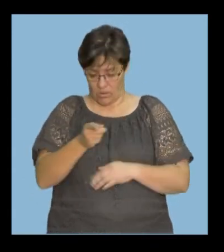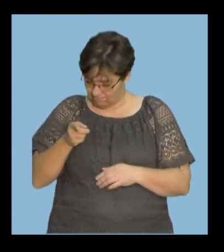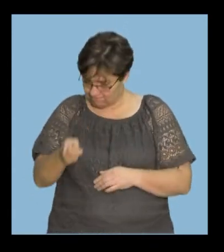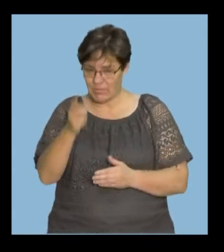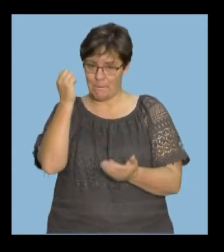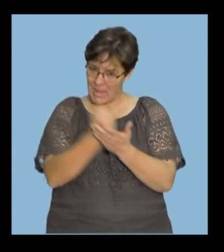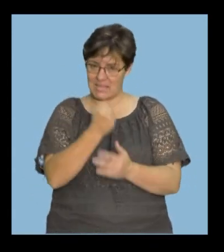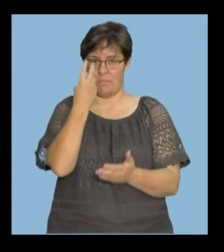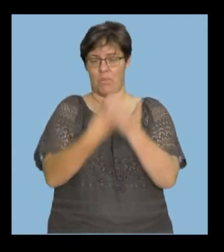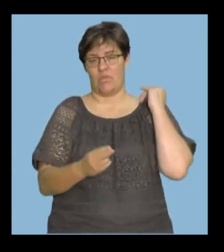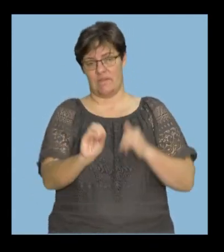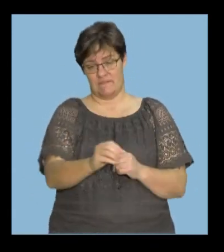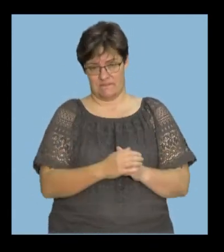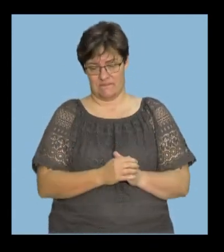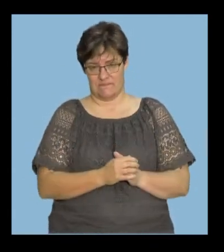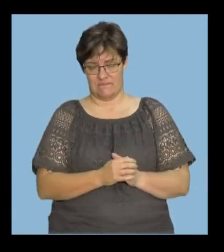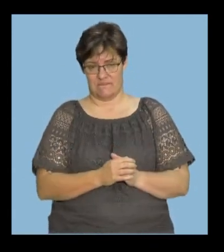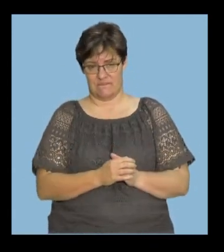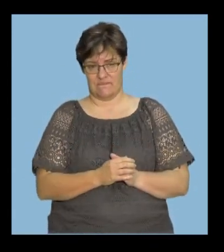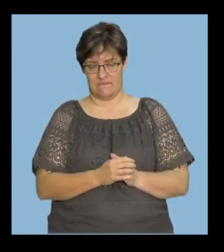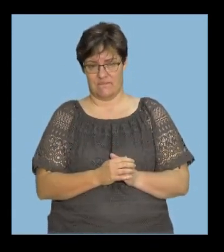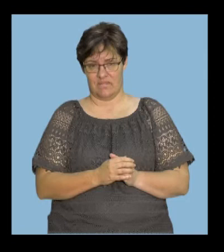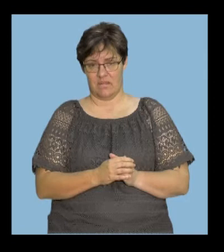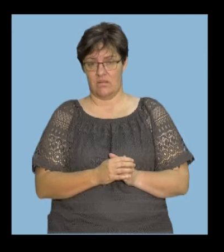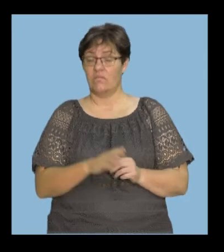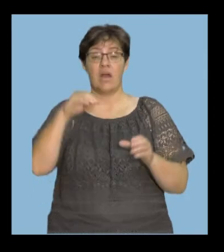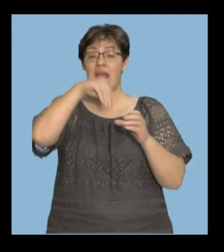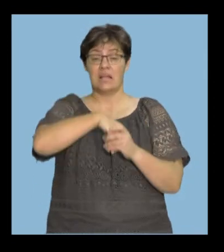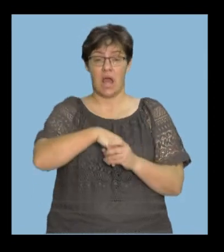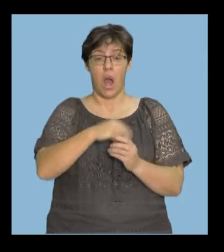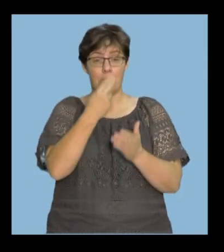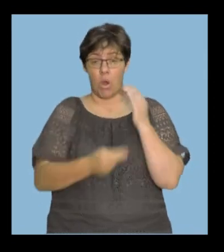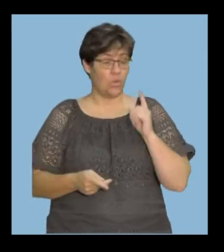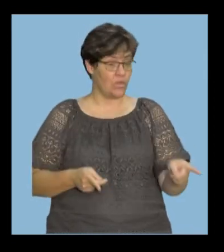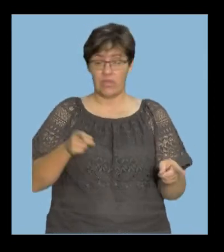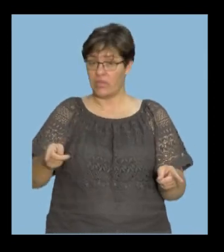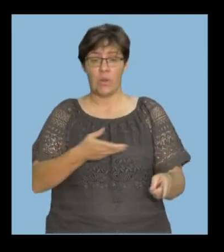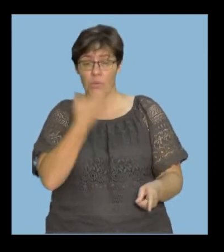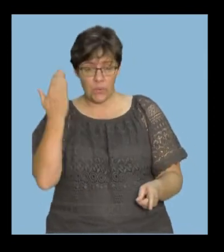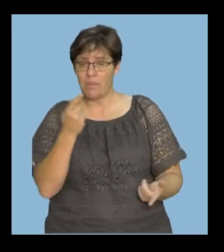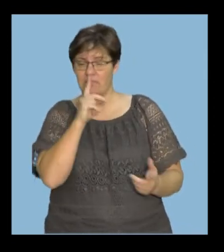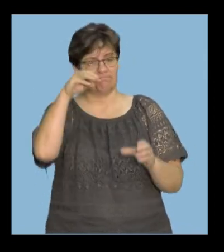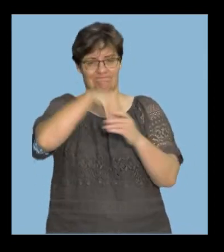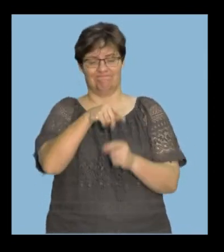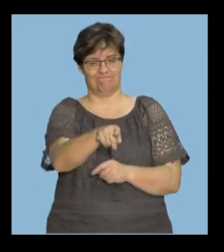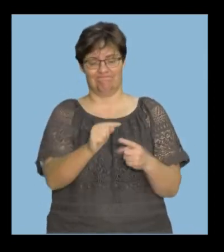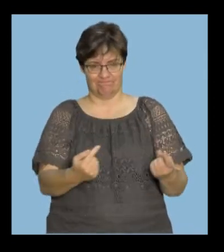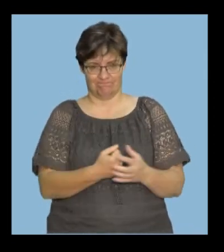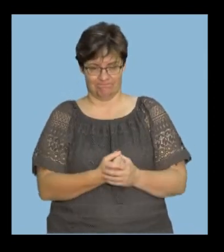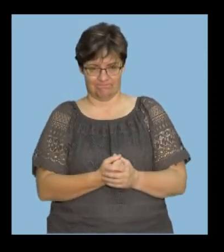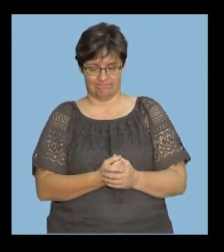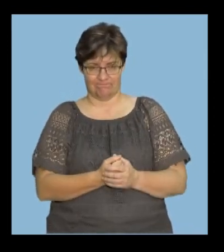in both. You can't be in the intersection if you're not in both. We write the idea